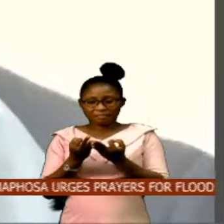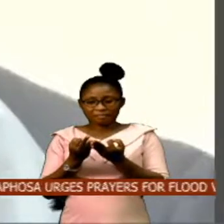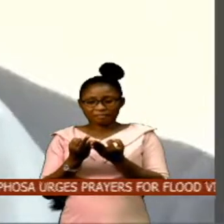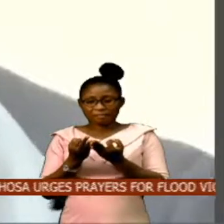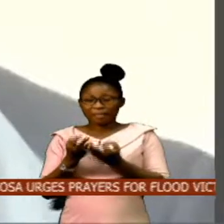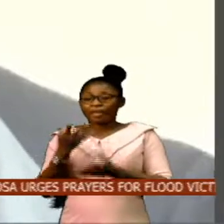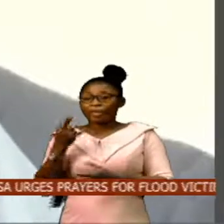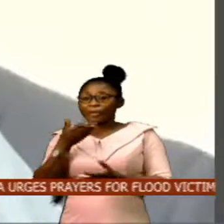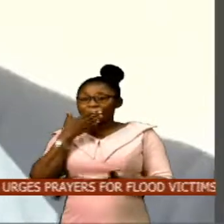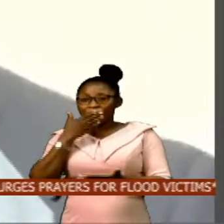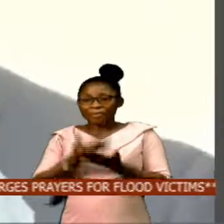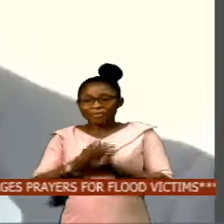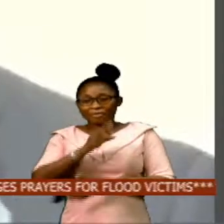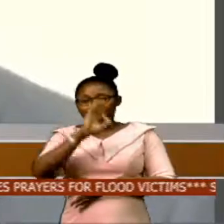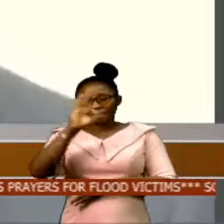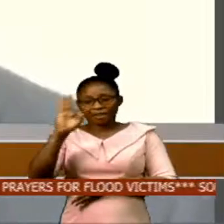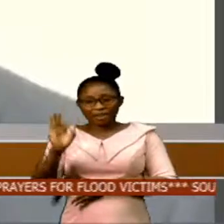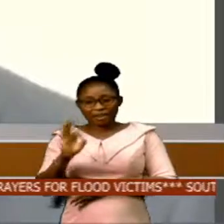The Good Friday